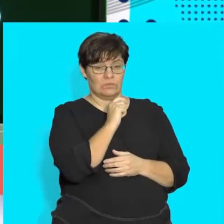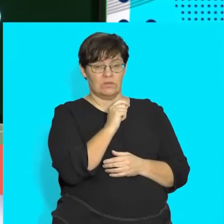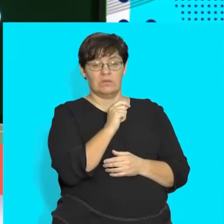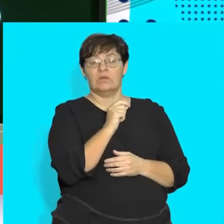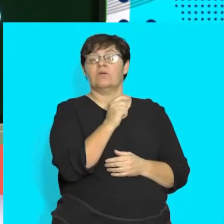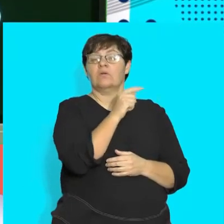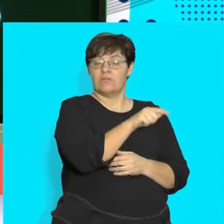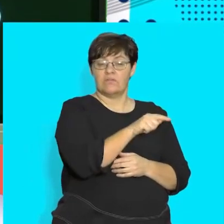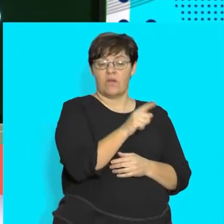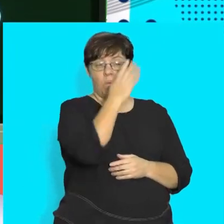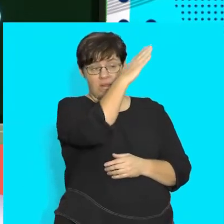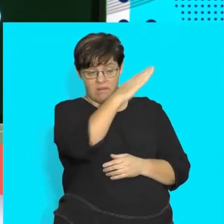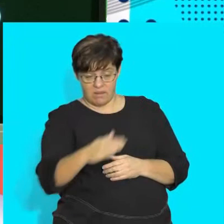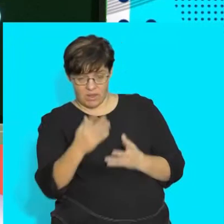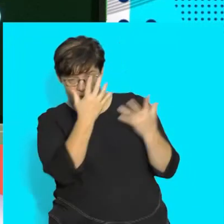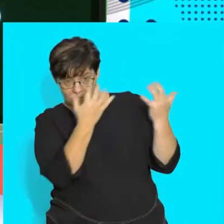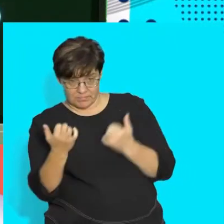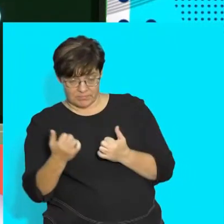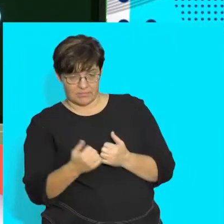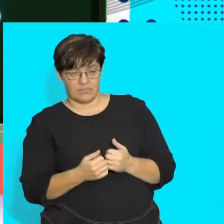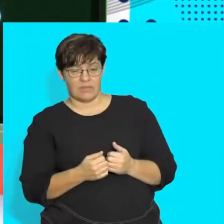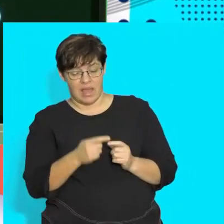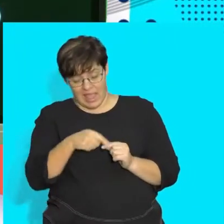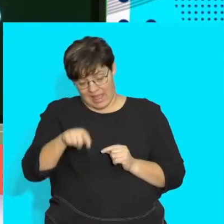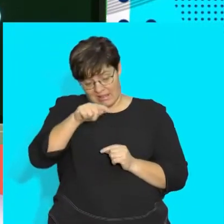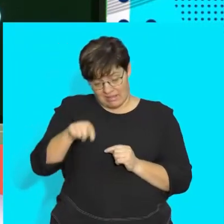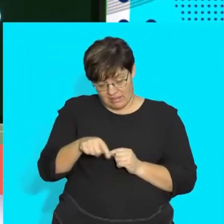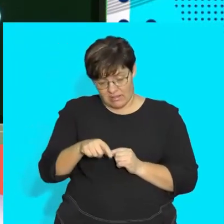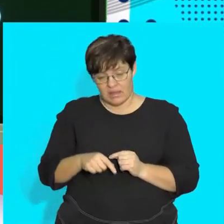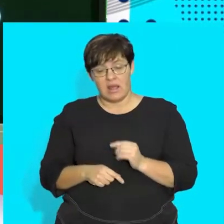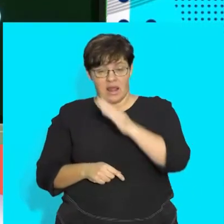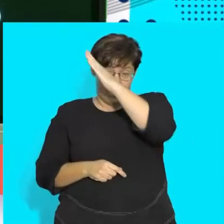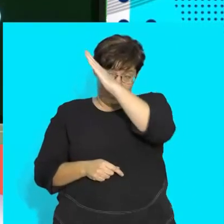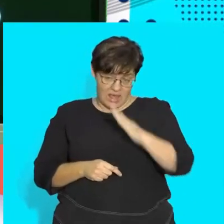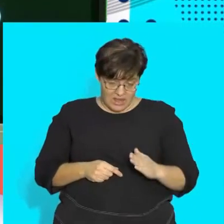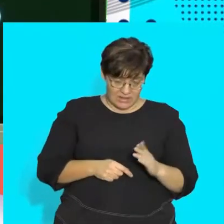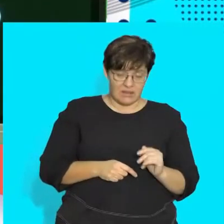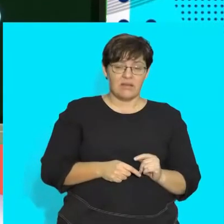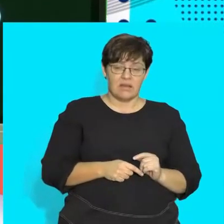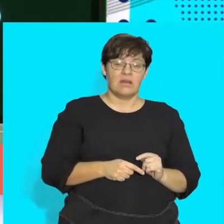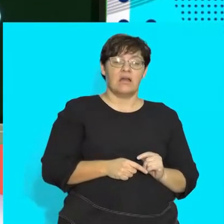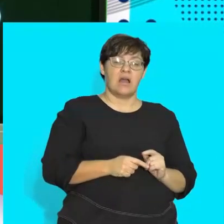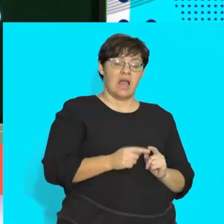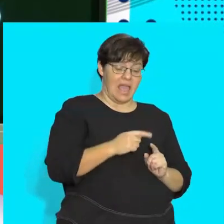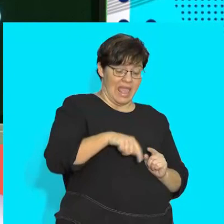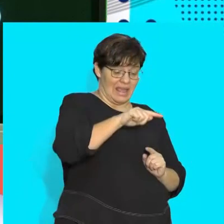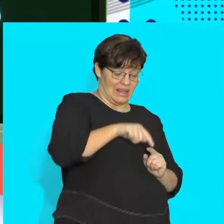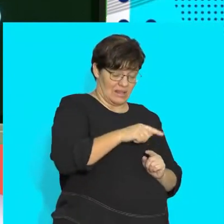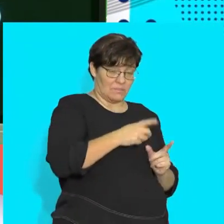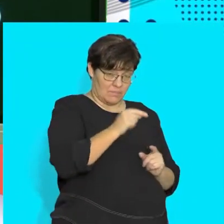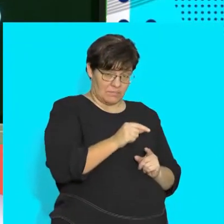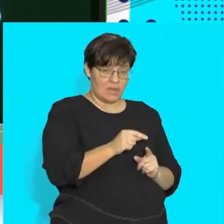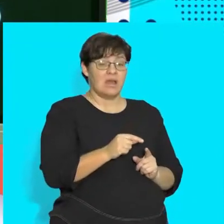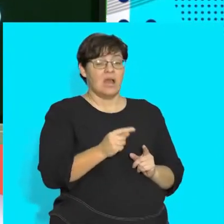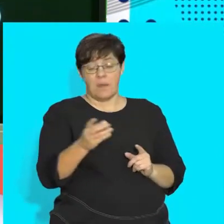going to do is work out the angle of inclination of the one line, work out the angle of inclination of the other line, and then